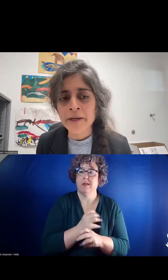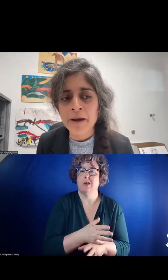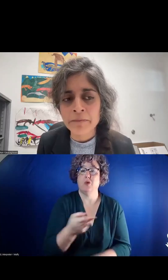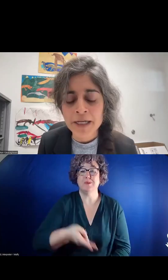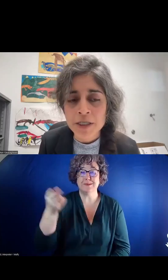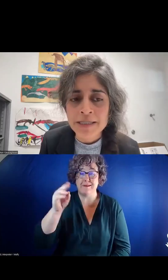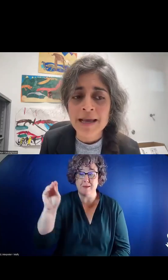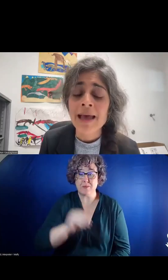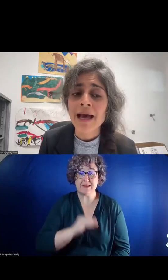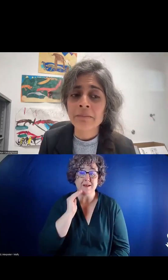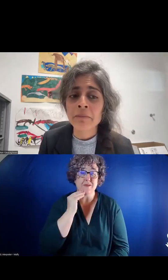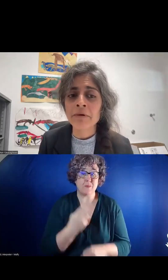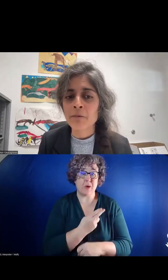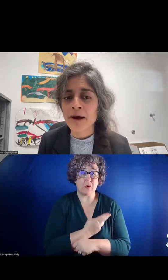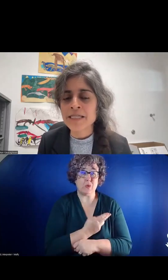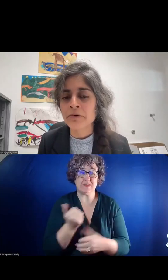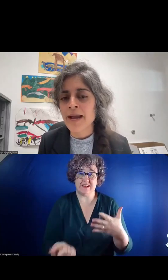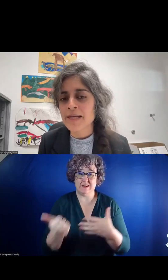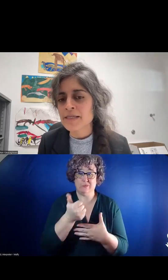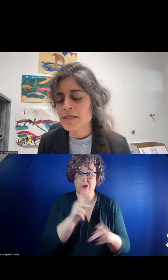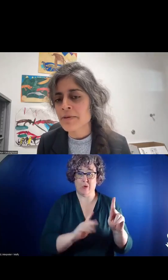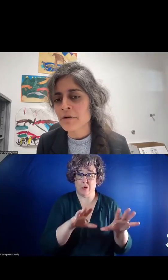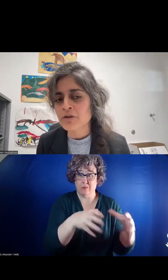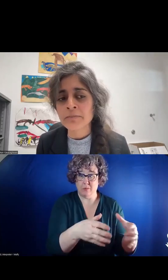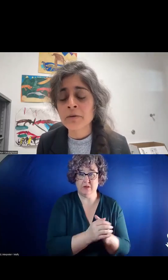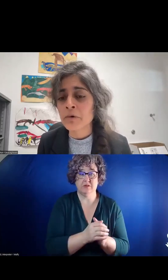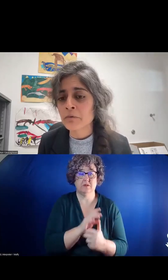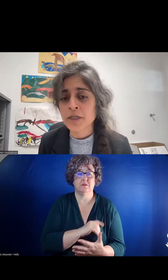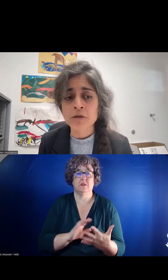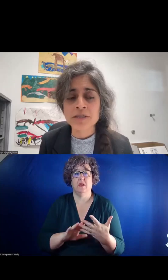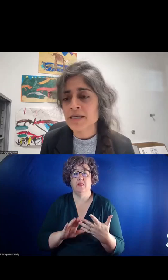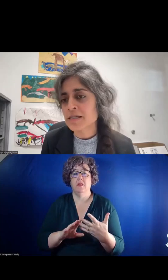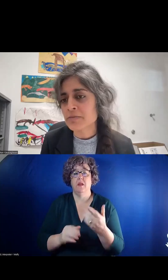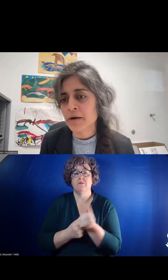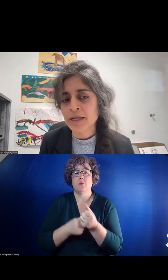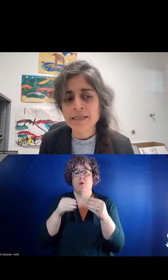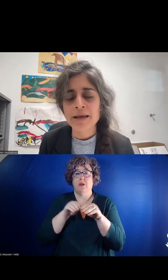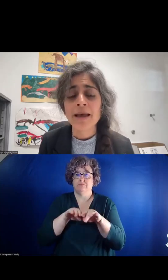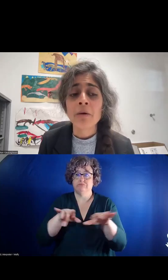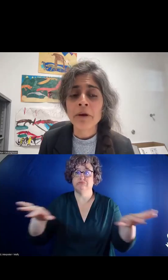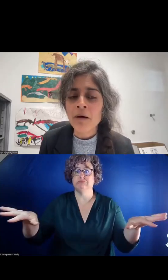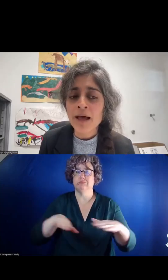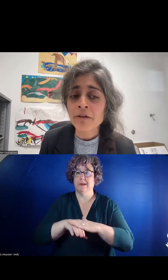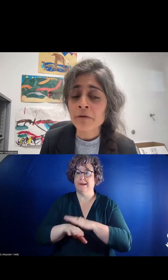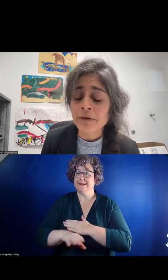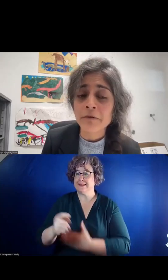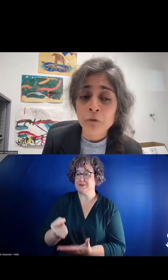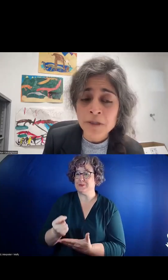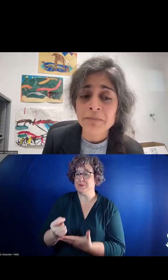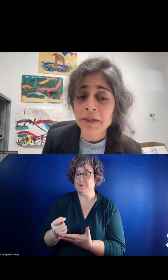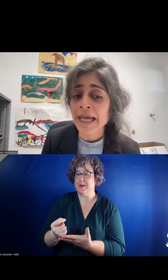our priority populations, and promoting widespread access to tobacco treatment will reduce these disparities. We all have